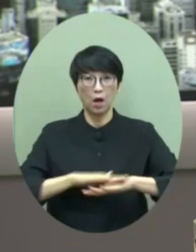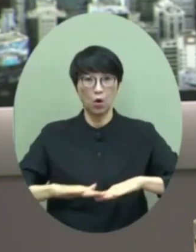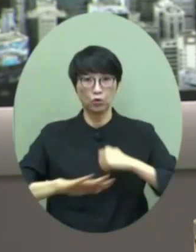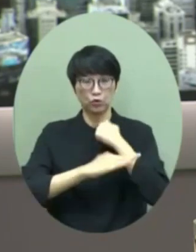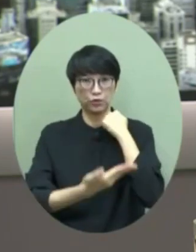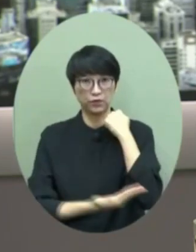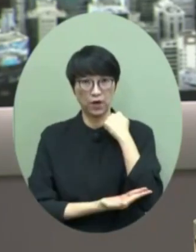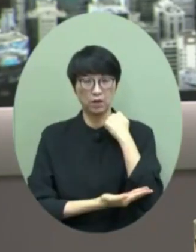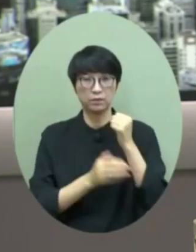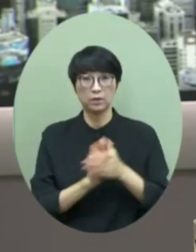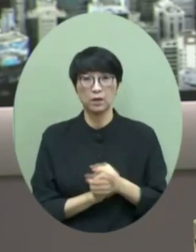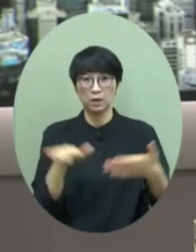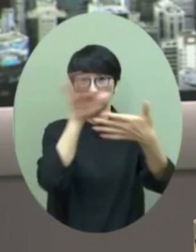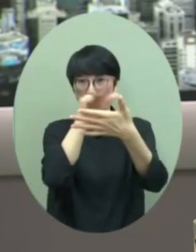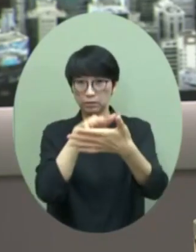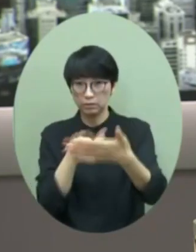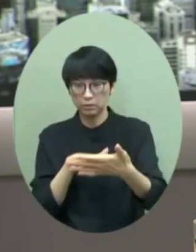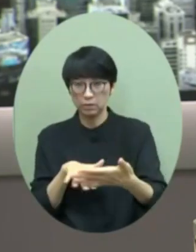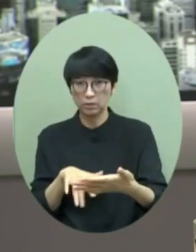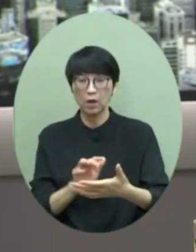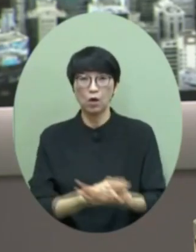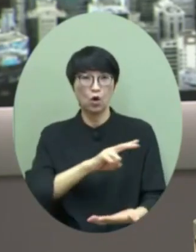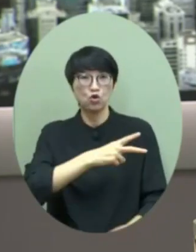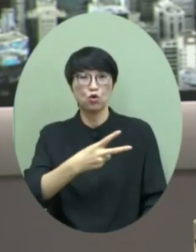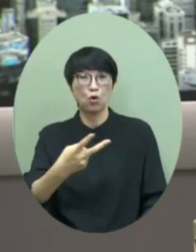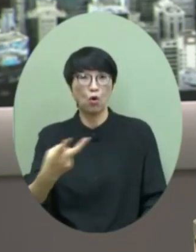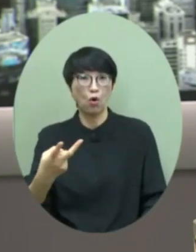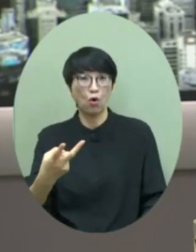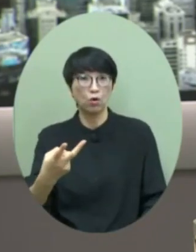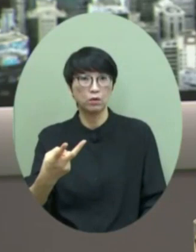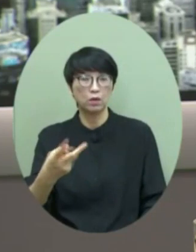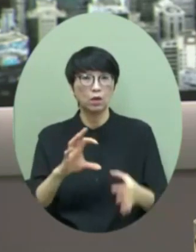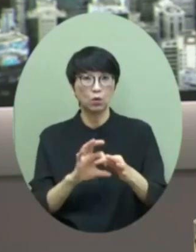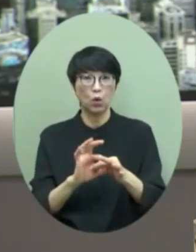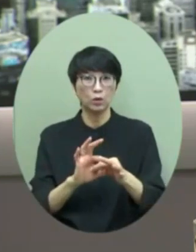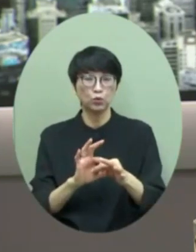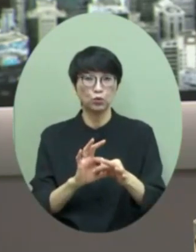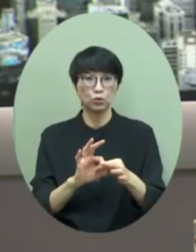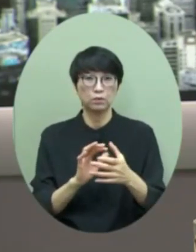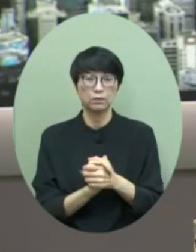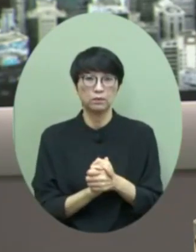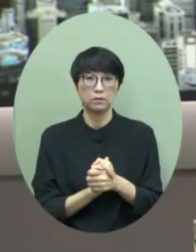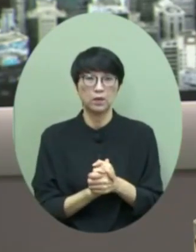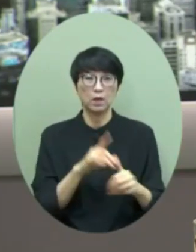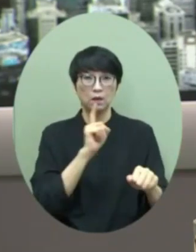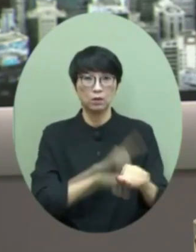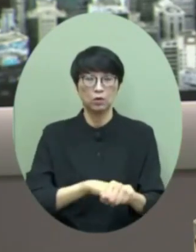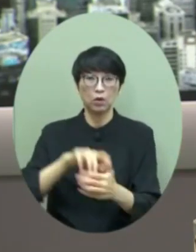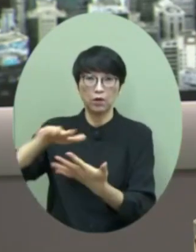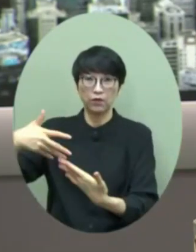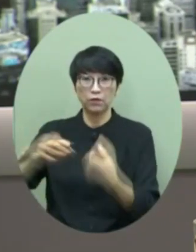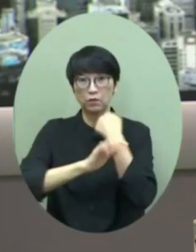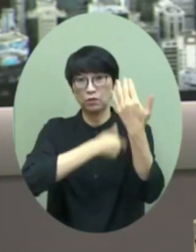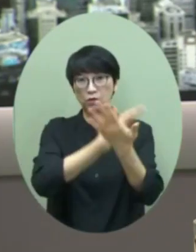change the procedure or law regarding detention. So we will handle it in the way as it